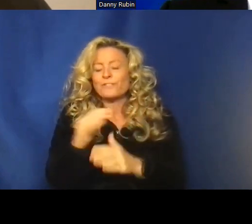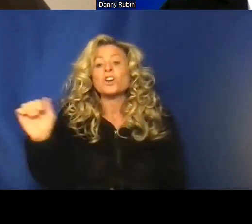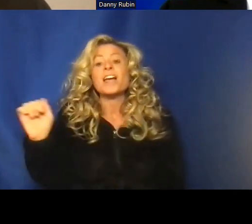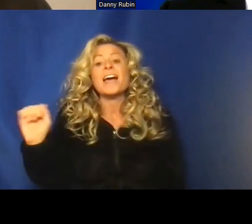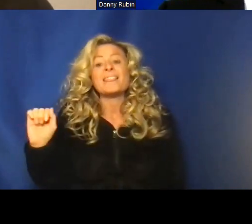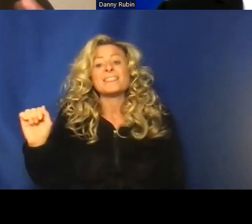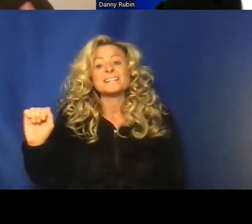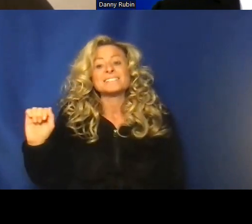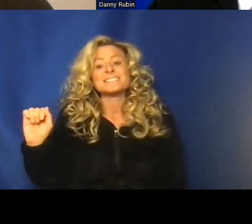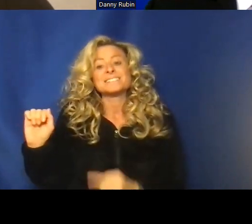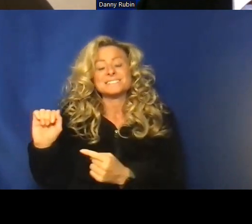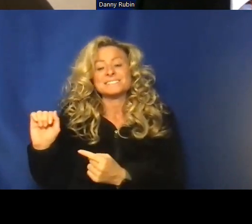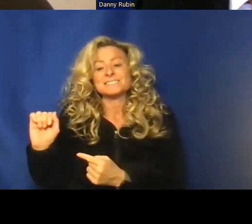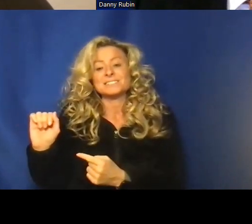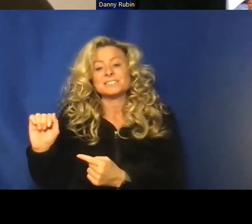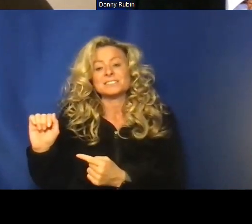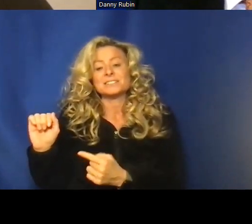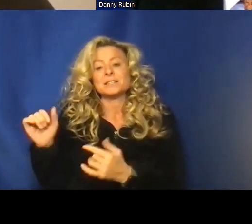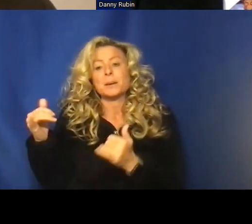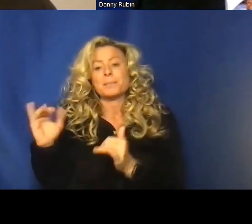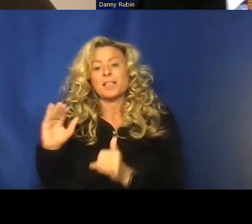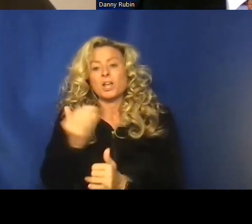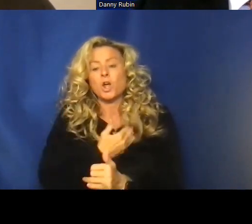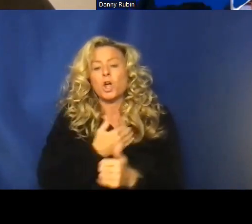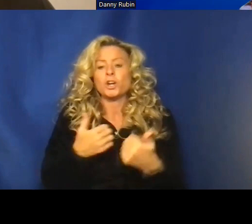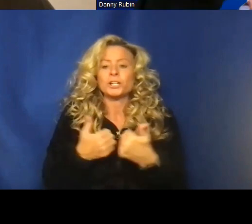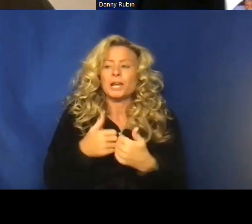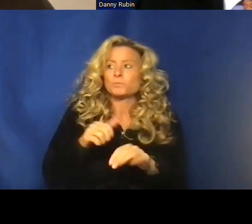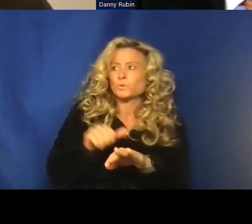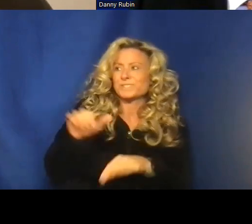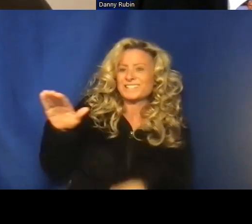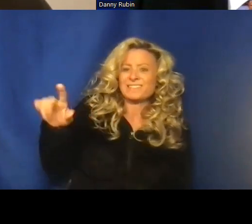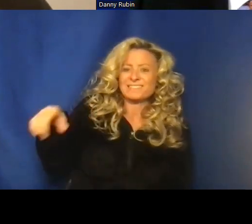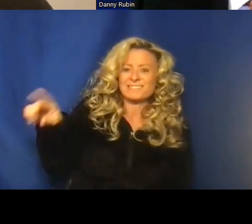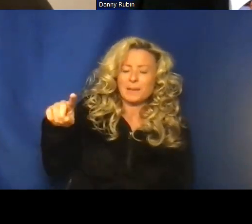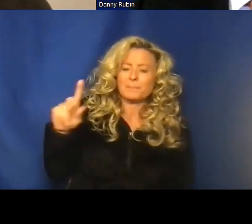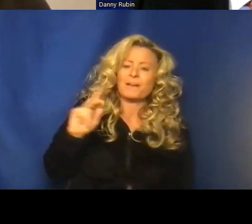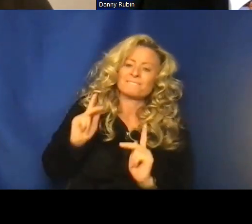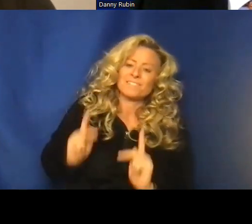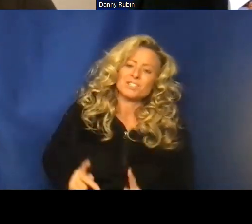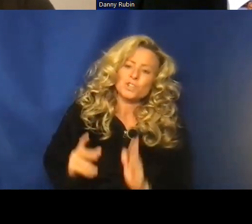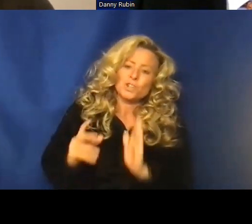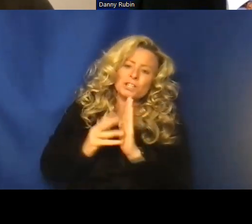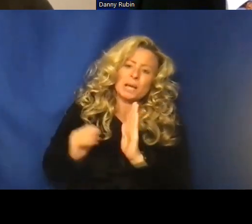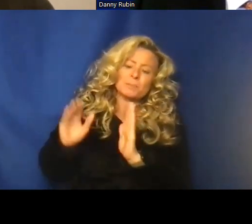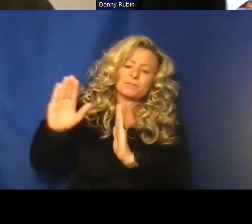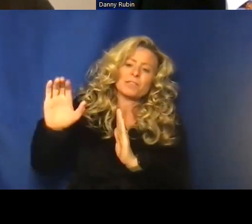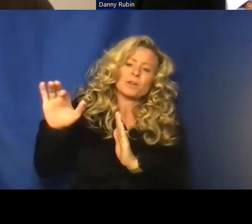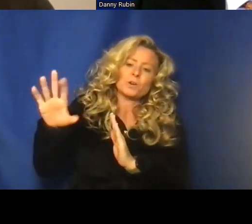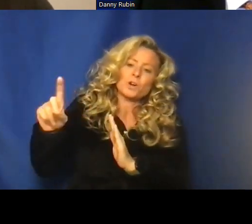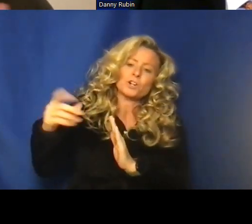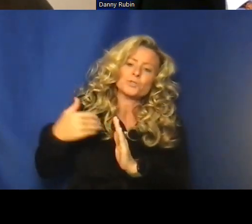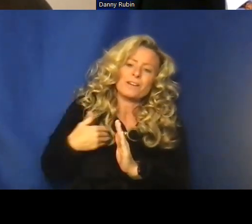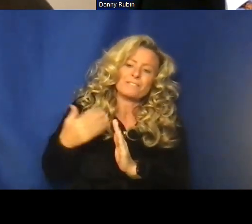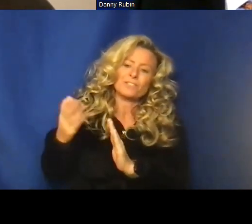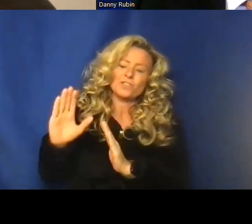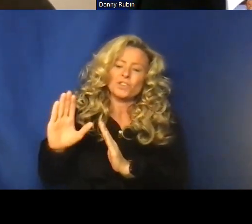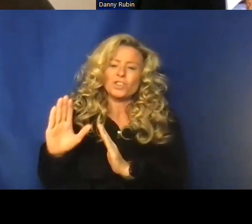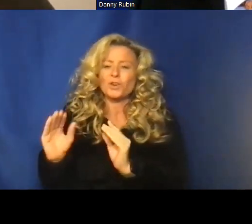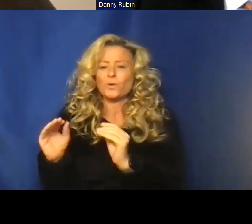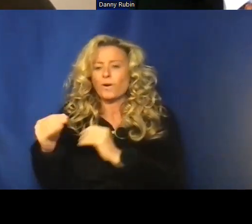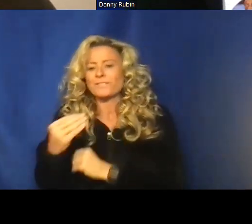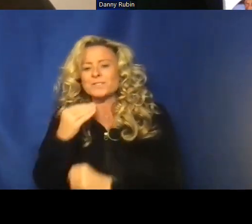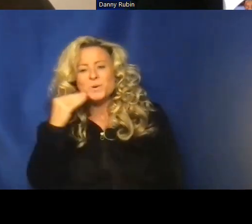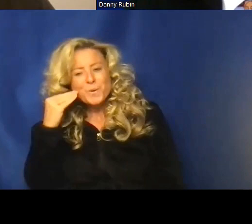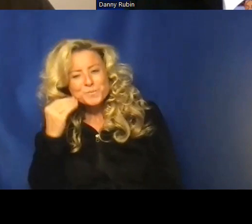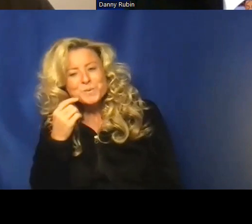when we have athletes play our game, we'll send them a physical copy of their card that they can have for their office or for their